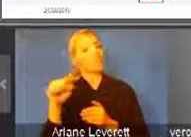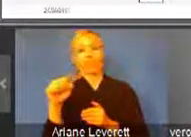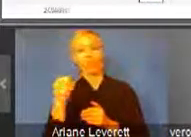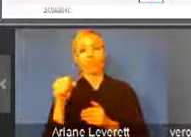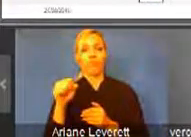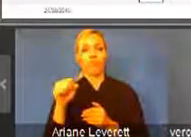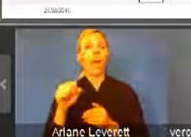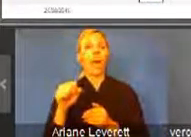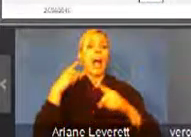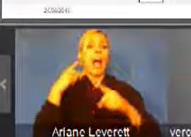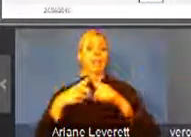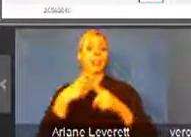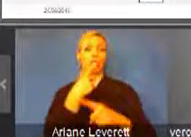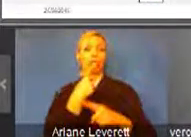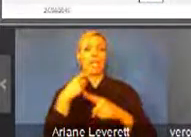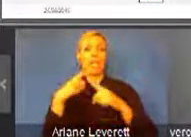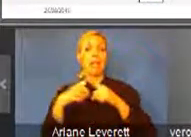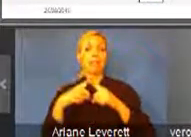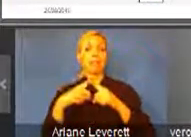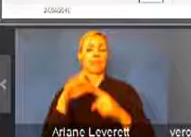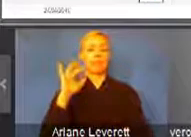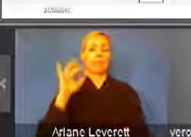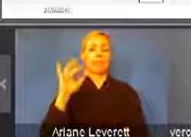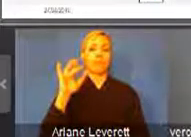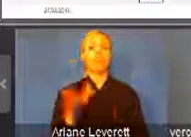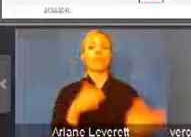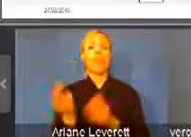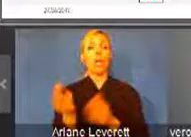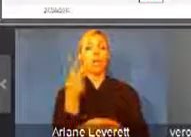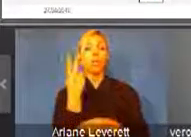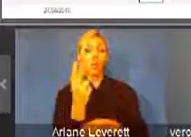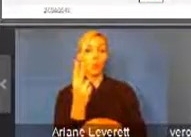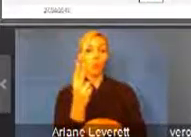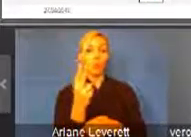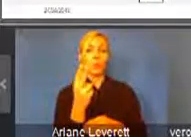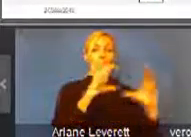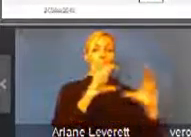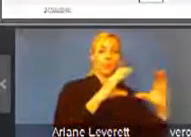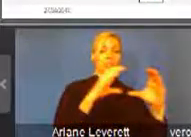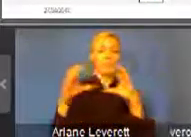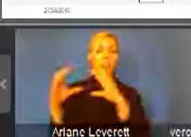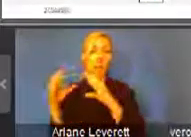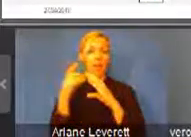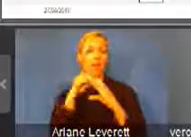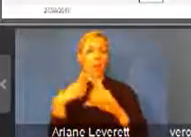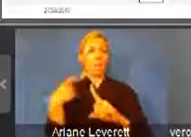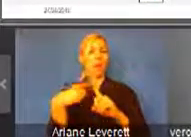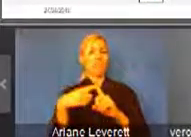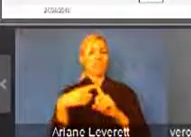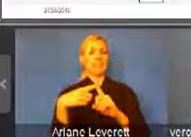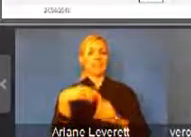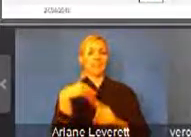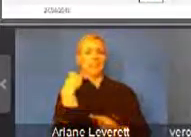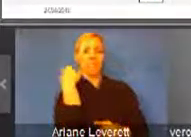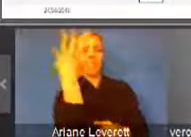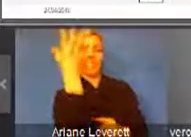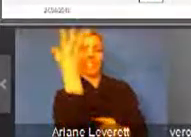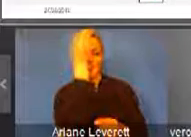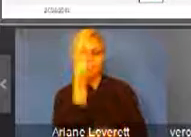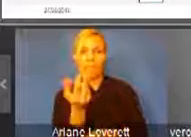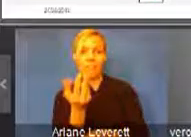Then we have two emoticons to give positive feedback, the laughing symbol and the